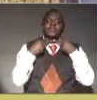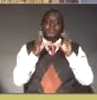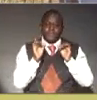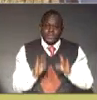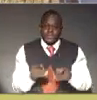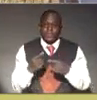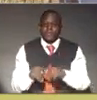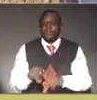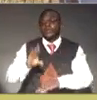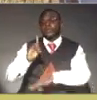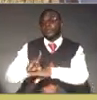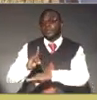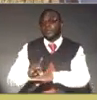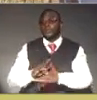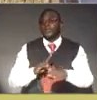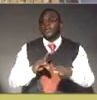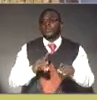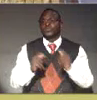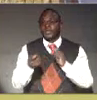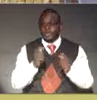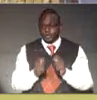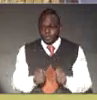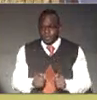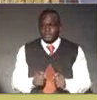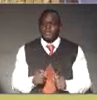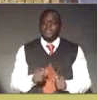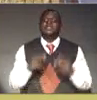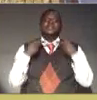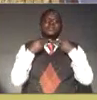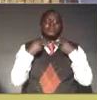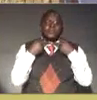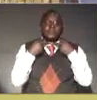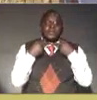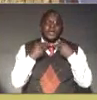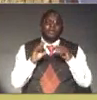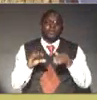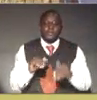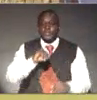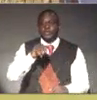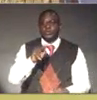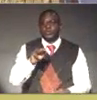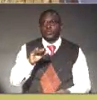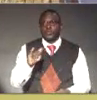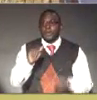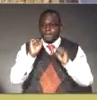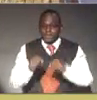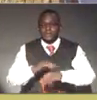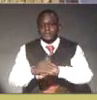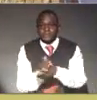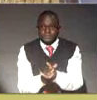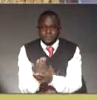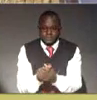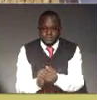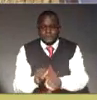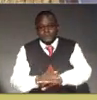Jewish tradition, a slave, not even a Jewish slave, but a Gentile slave, was the one supposed to wash the feet of